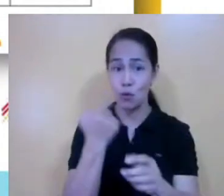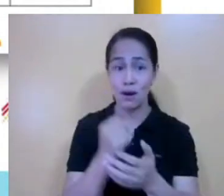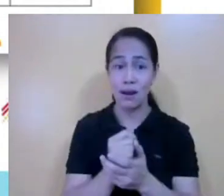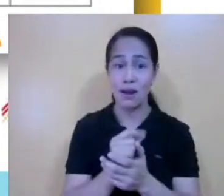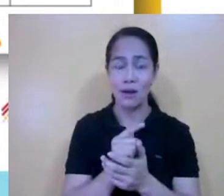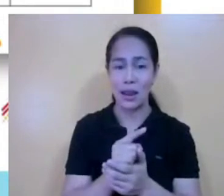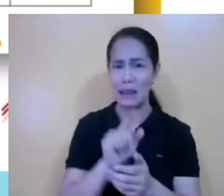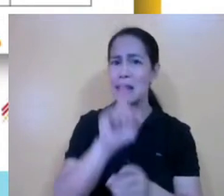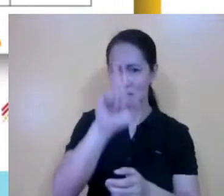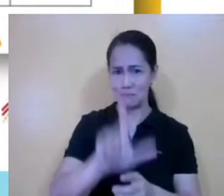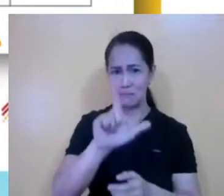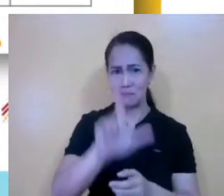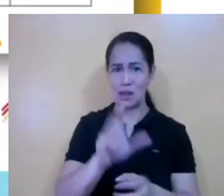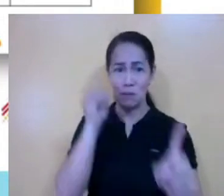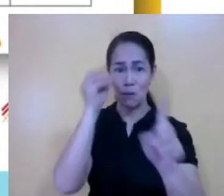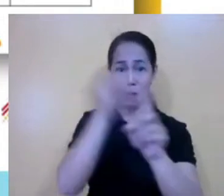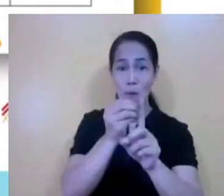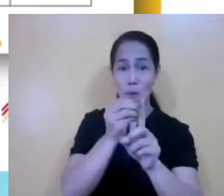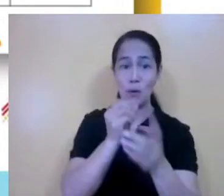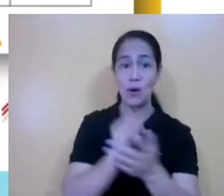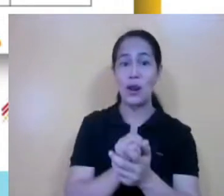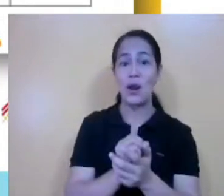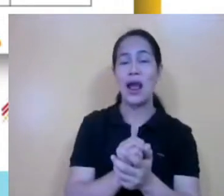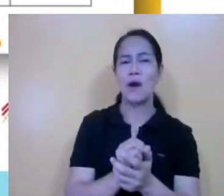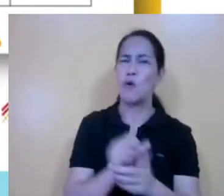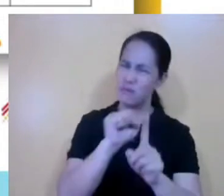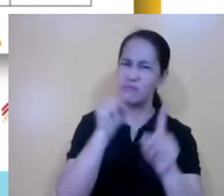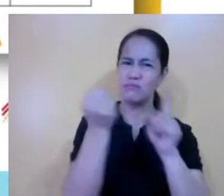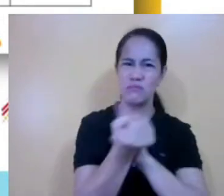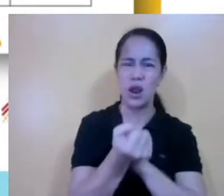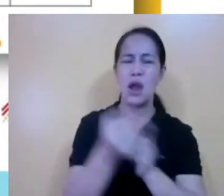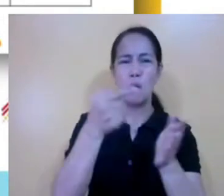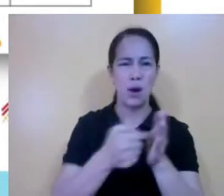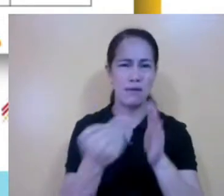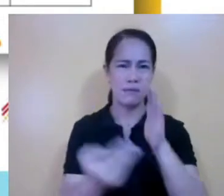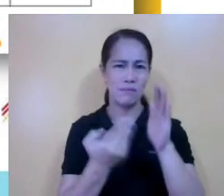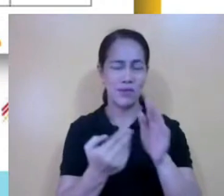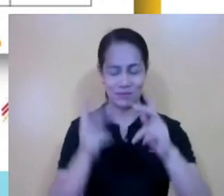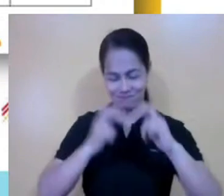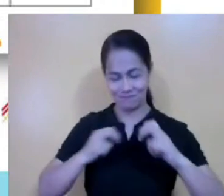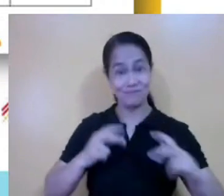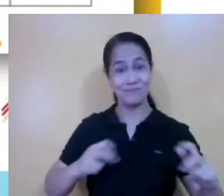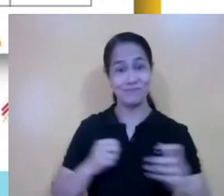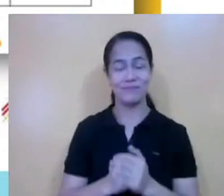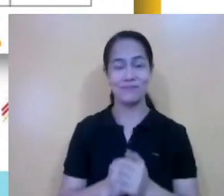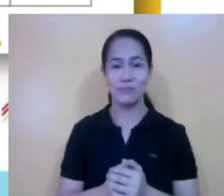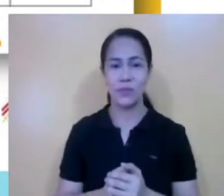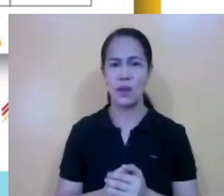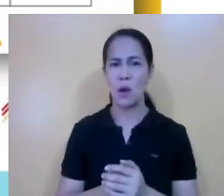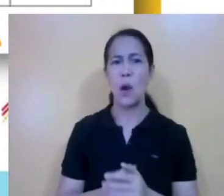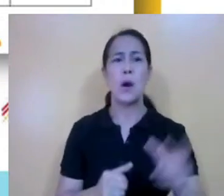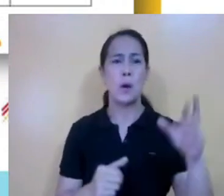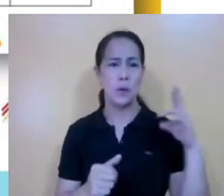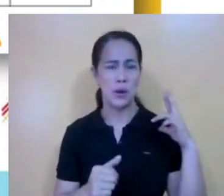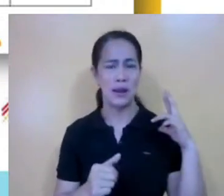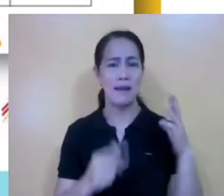objective is the prompt or the scenario in which you will base your reflections. At the rightmost part of your screen, you will